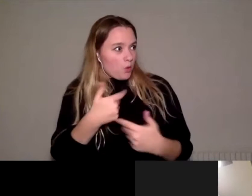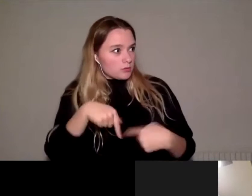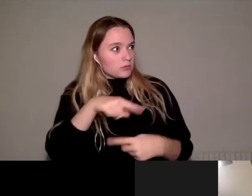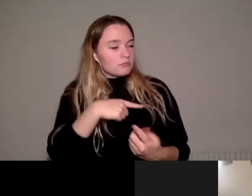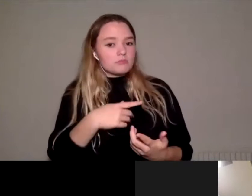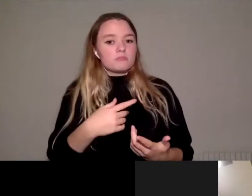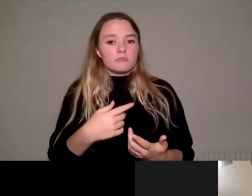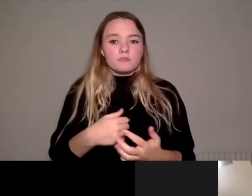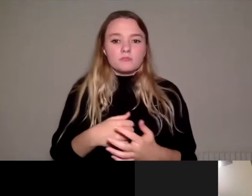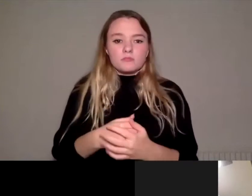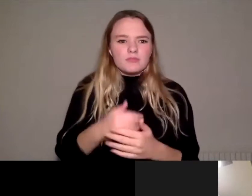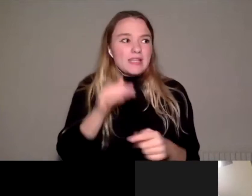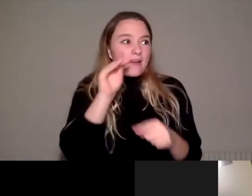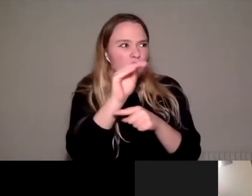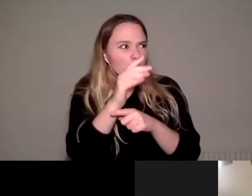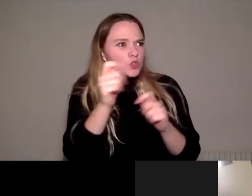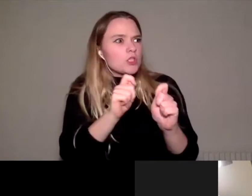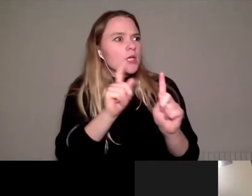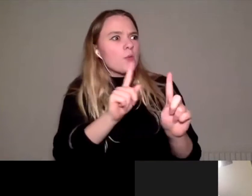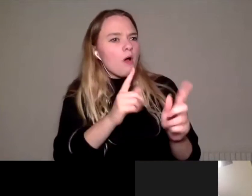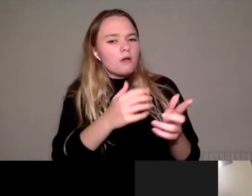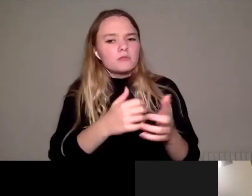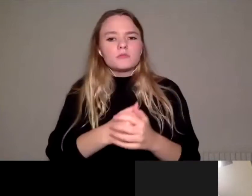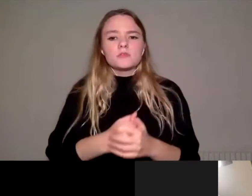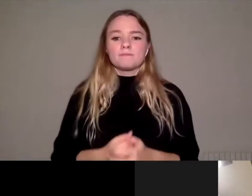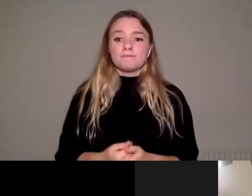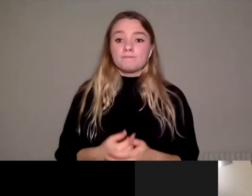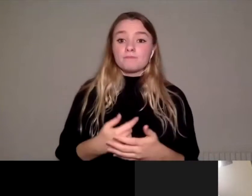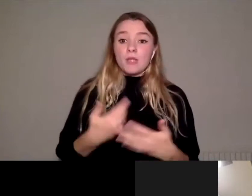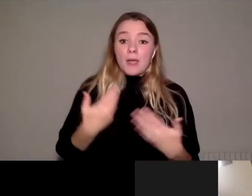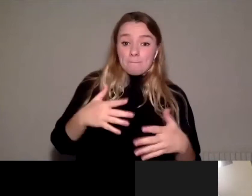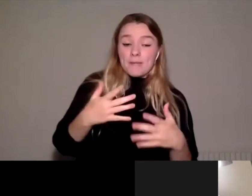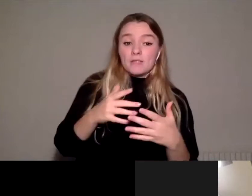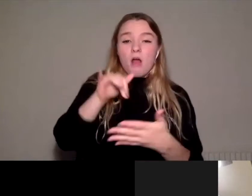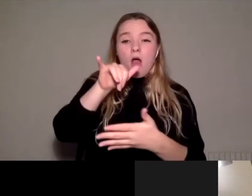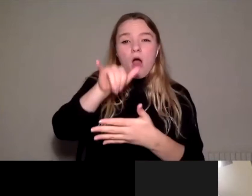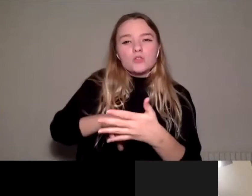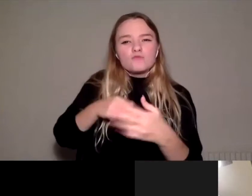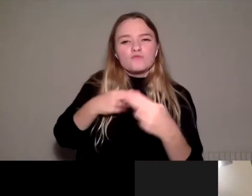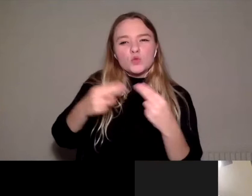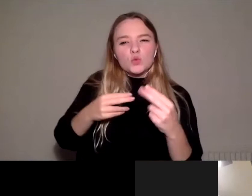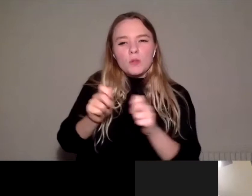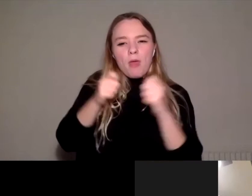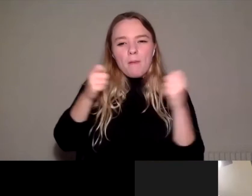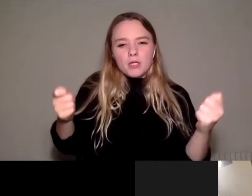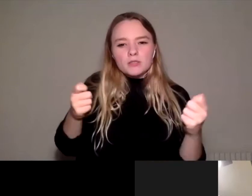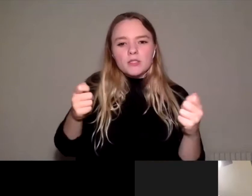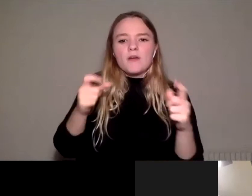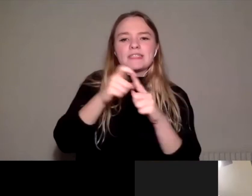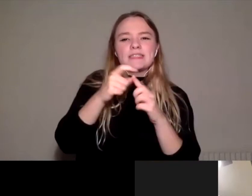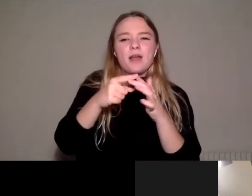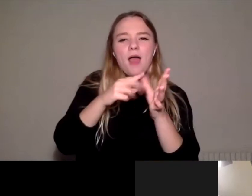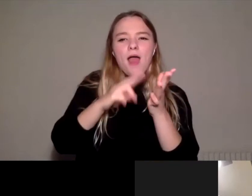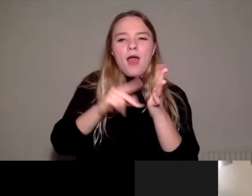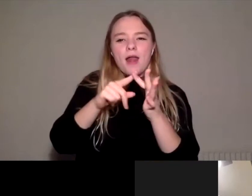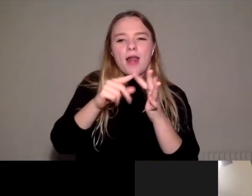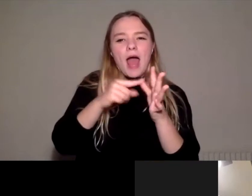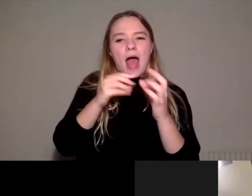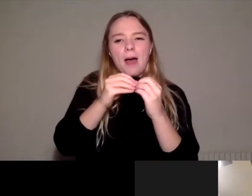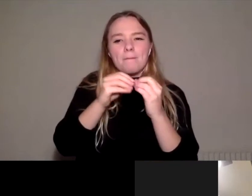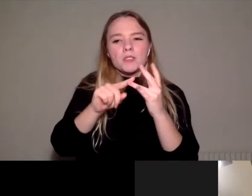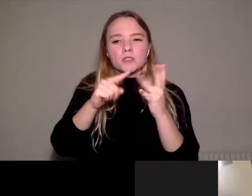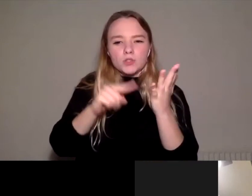do in the future. I've written various articles for newspapers that Diane Abbott's wrote for and public reading